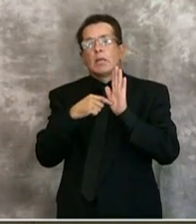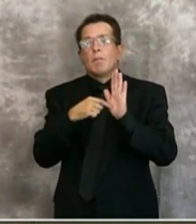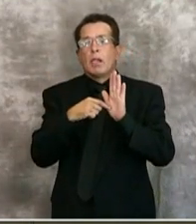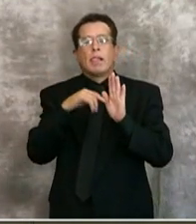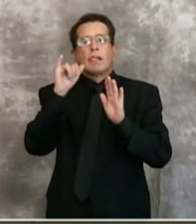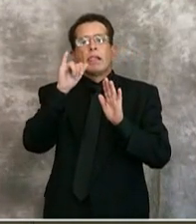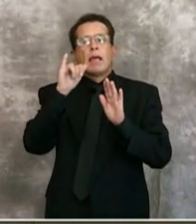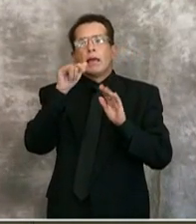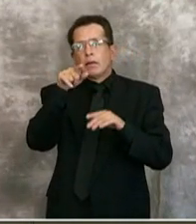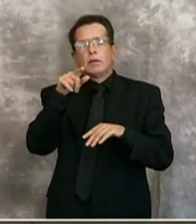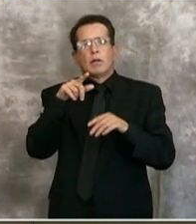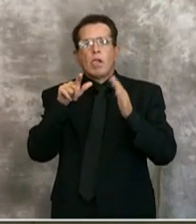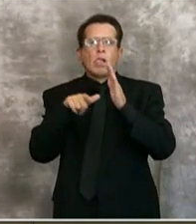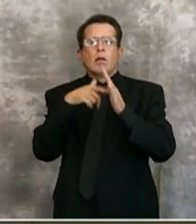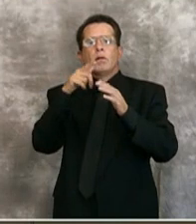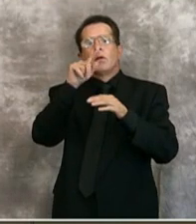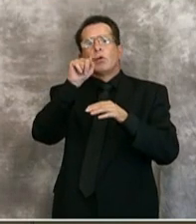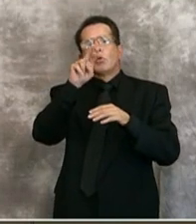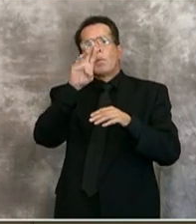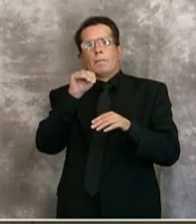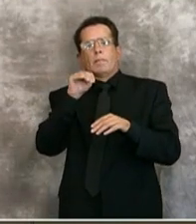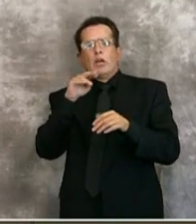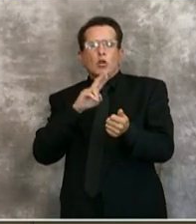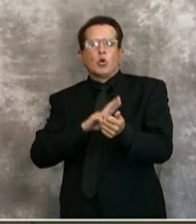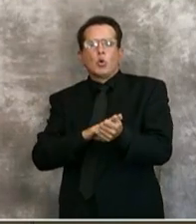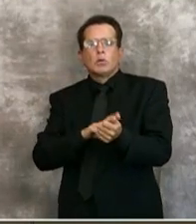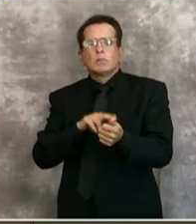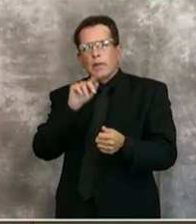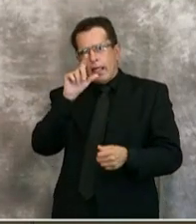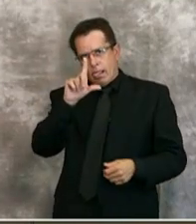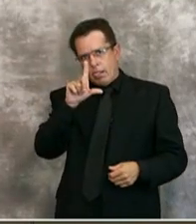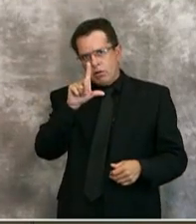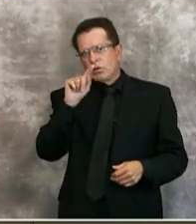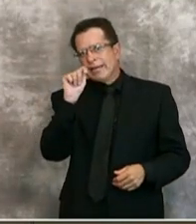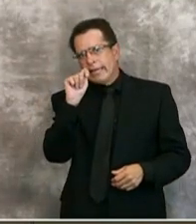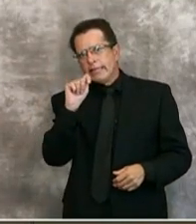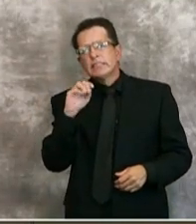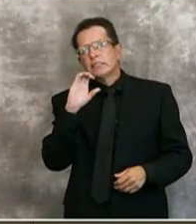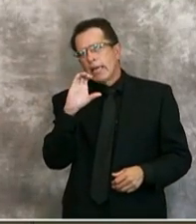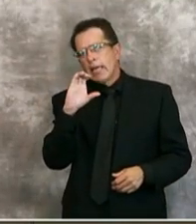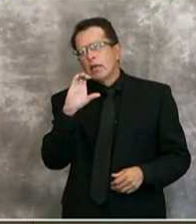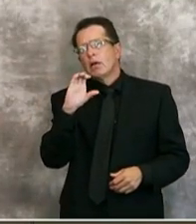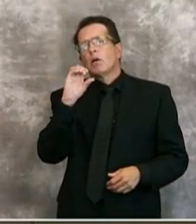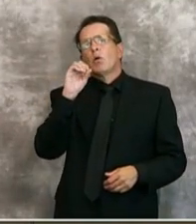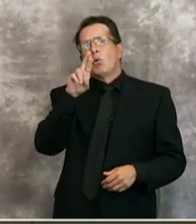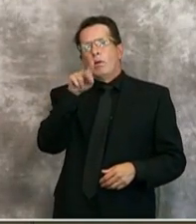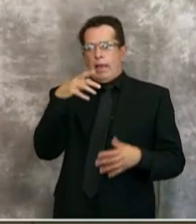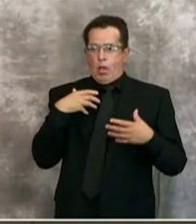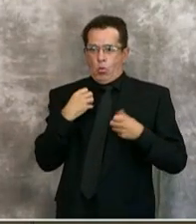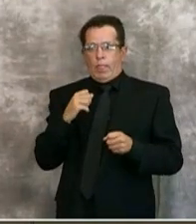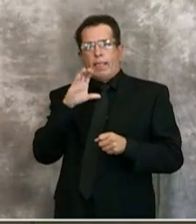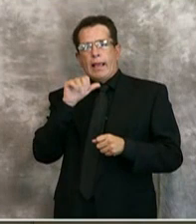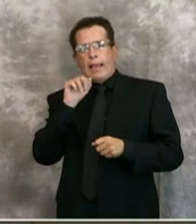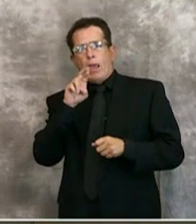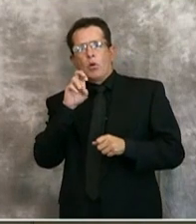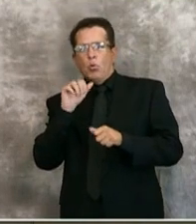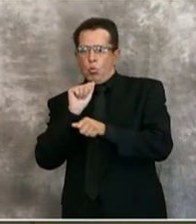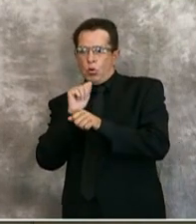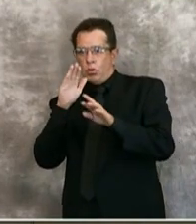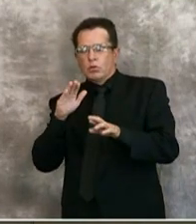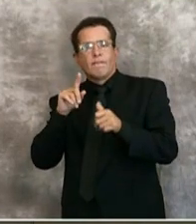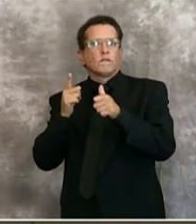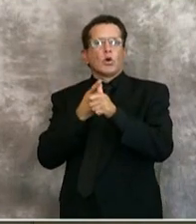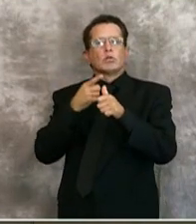a long-term care facility or in a group of first responders or healthcare workers. But for